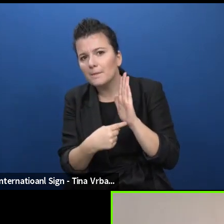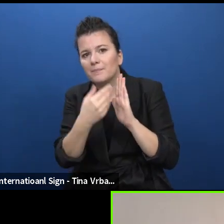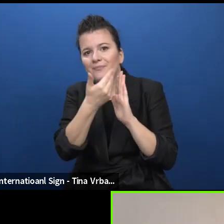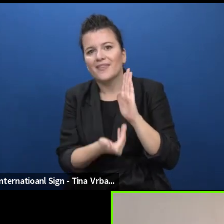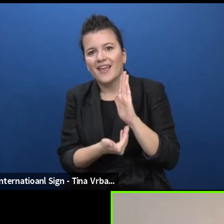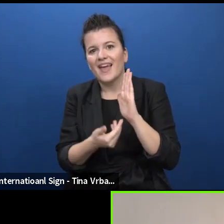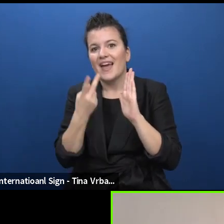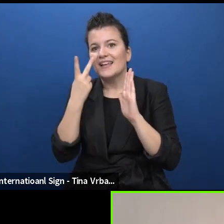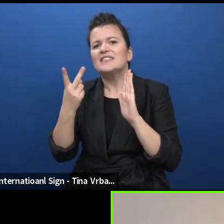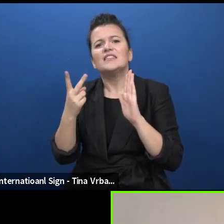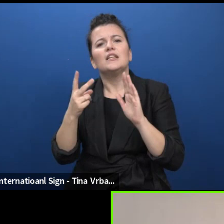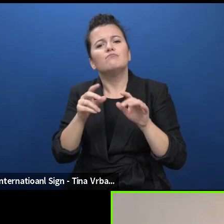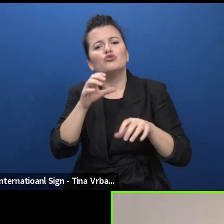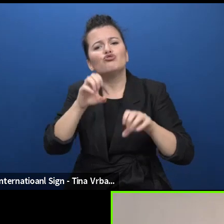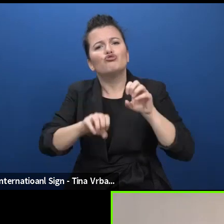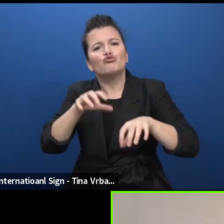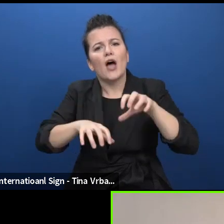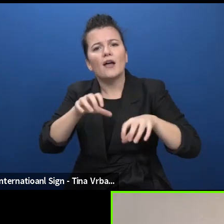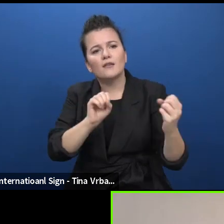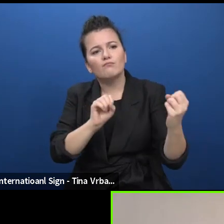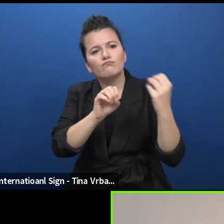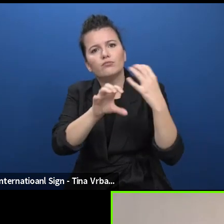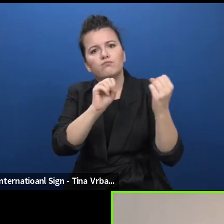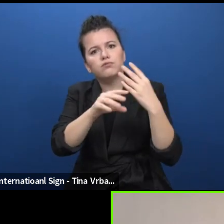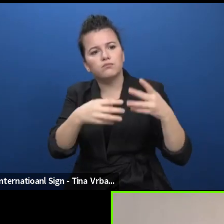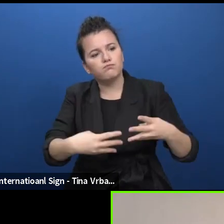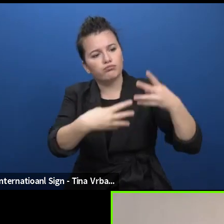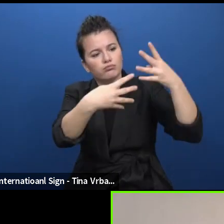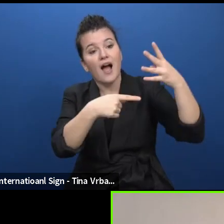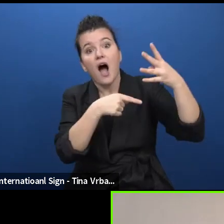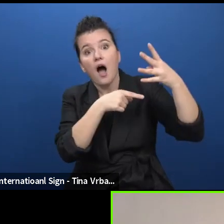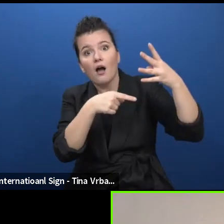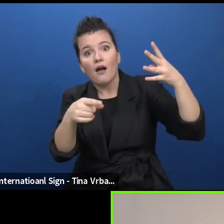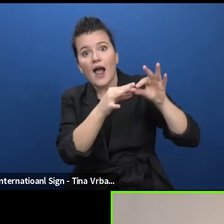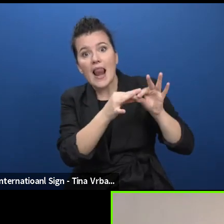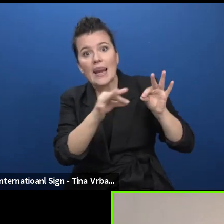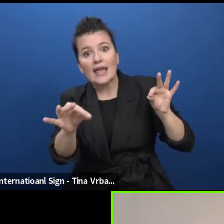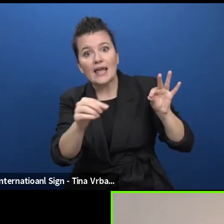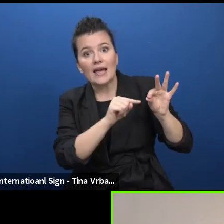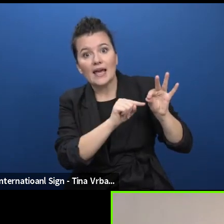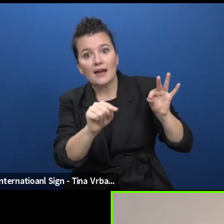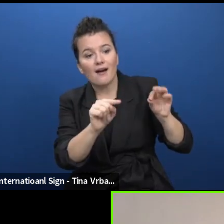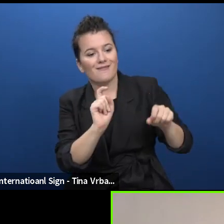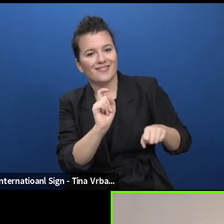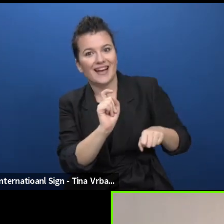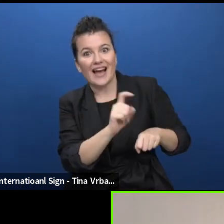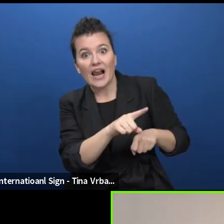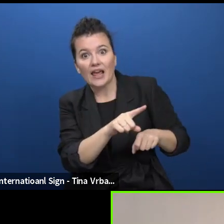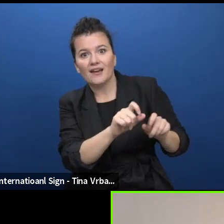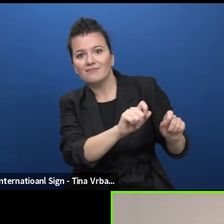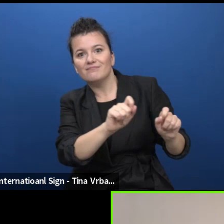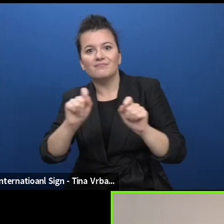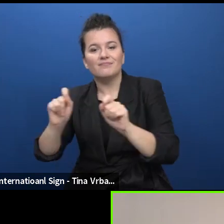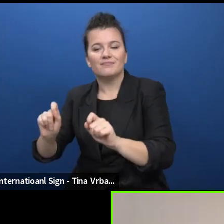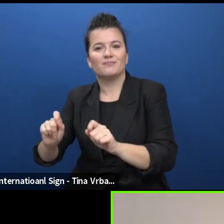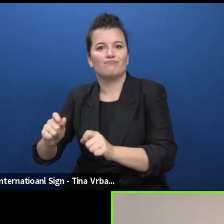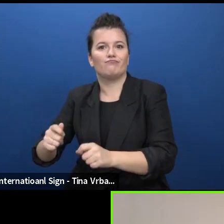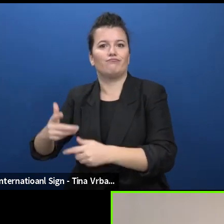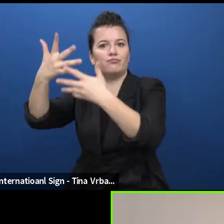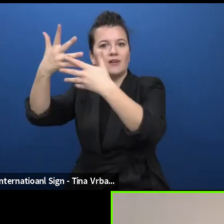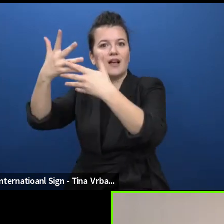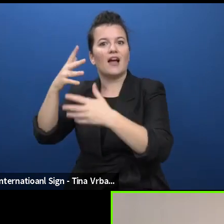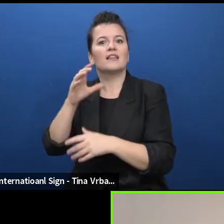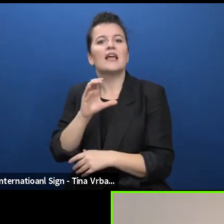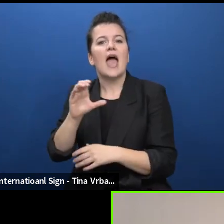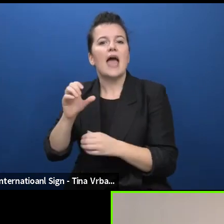the link to a website that will be offering you live captioning and translation of the